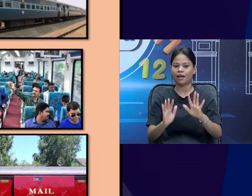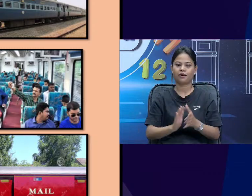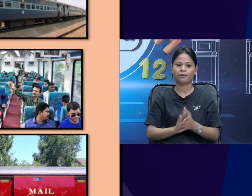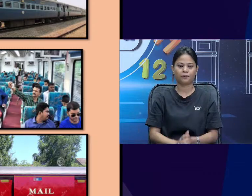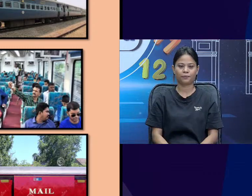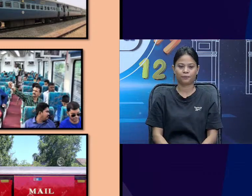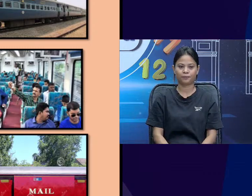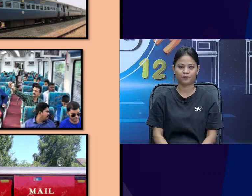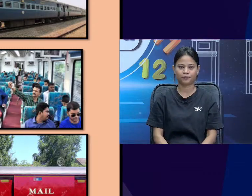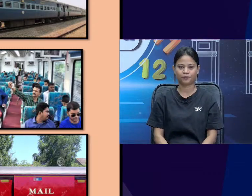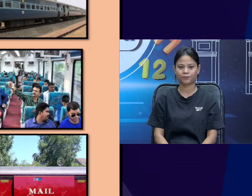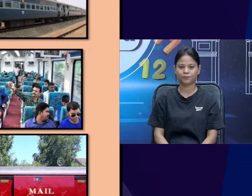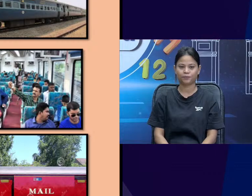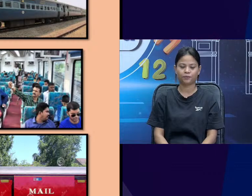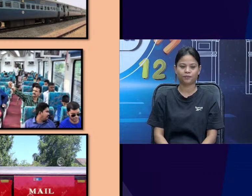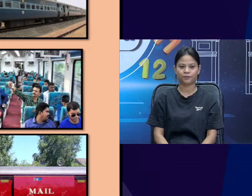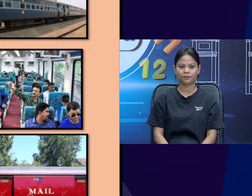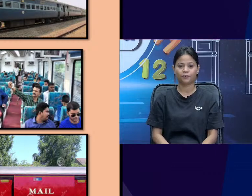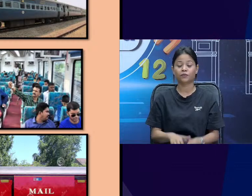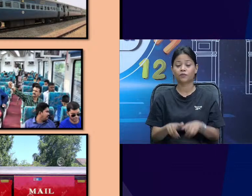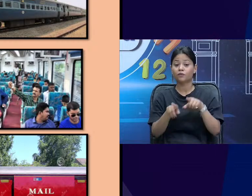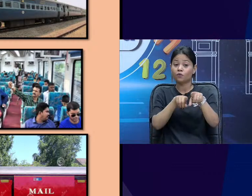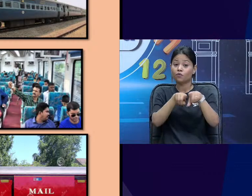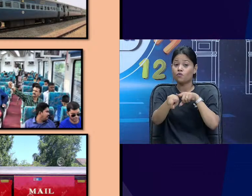send you want to send